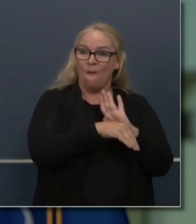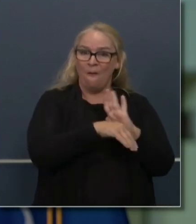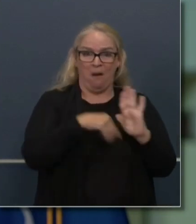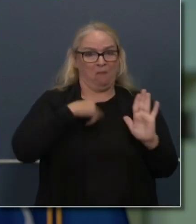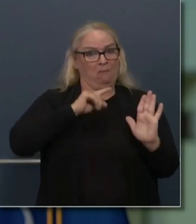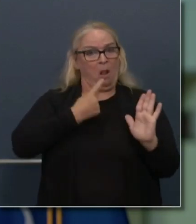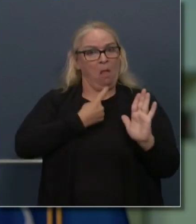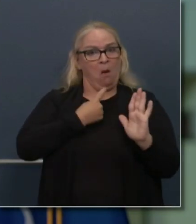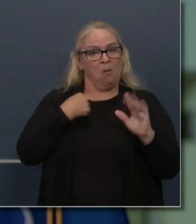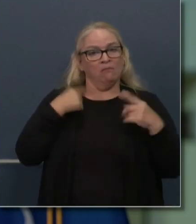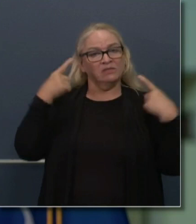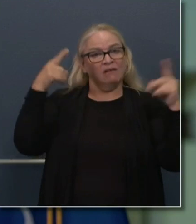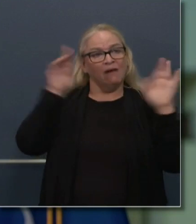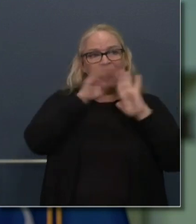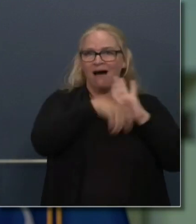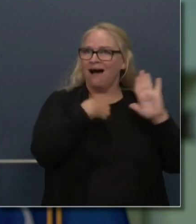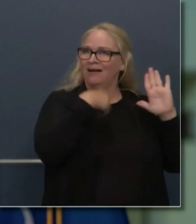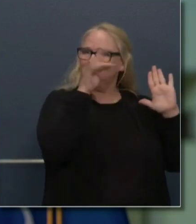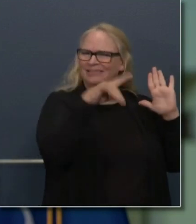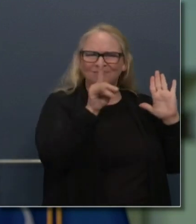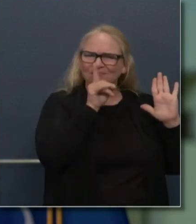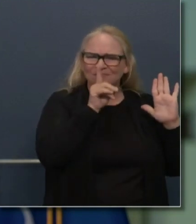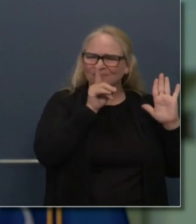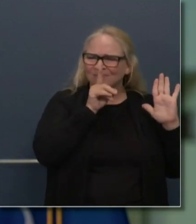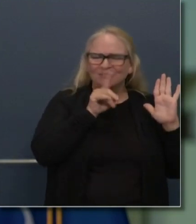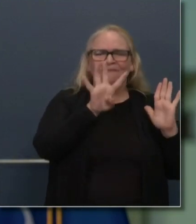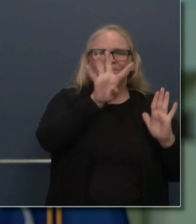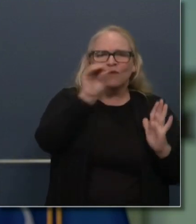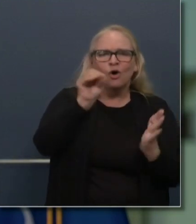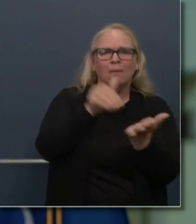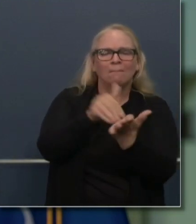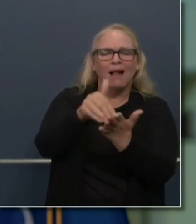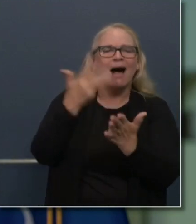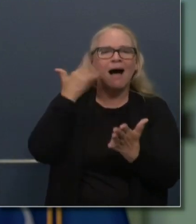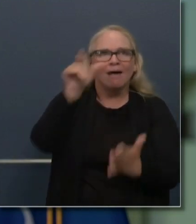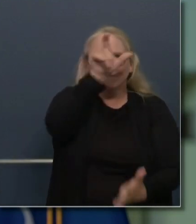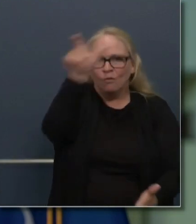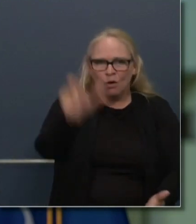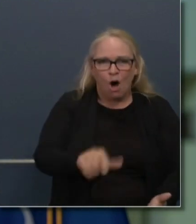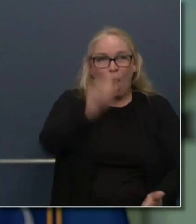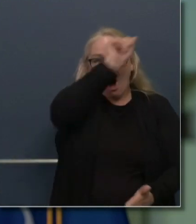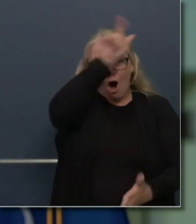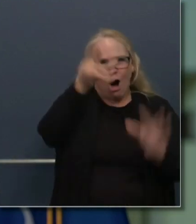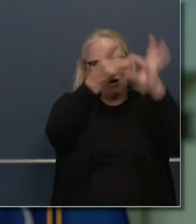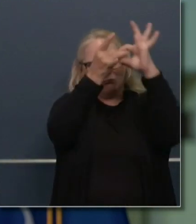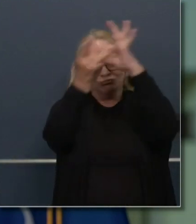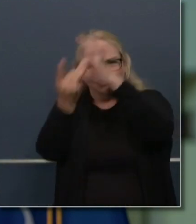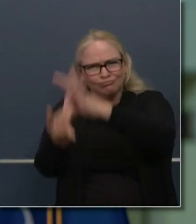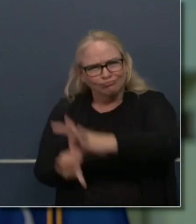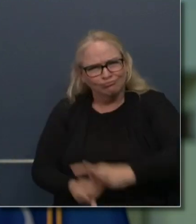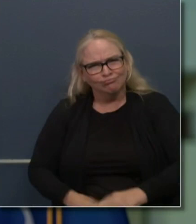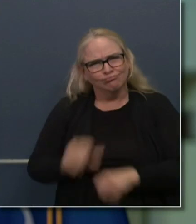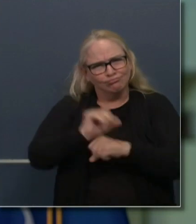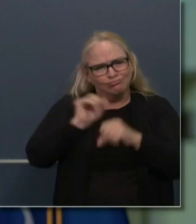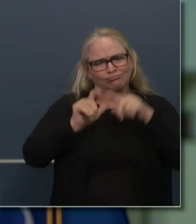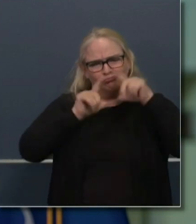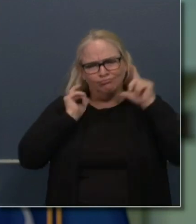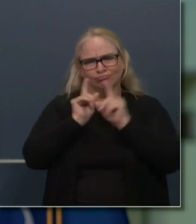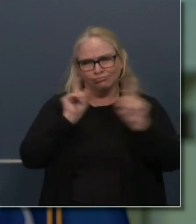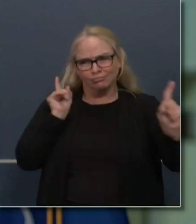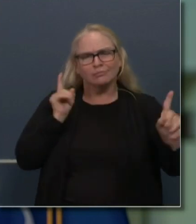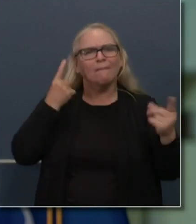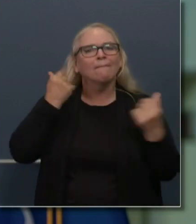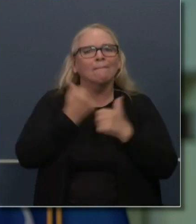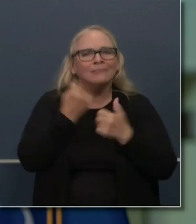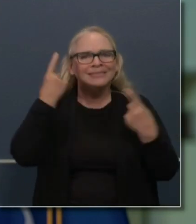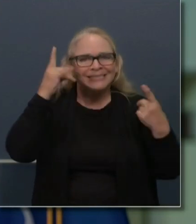demonstrably advanced by 40 million Californians that met that moment early on and practiced that